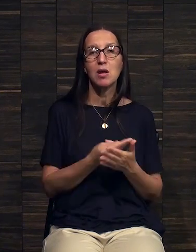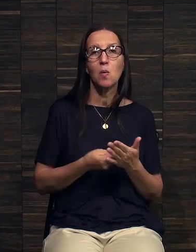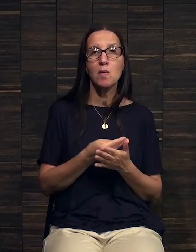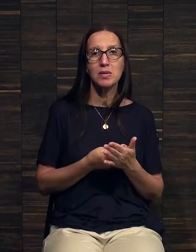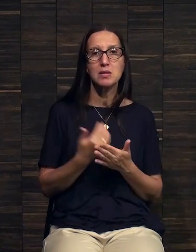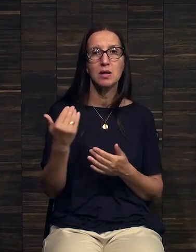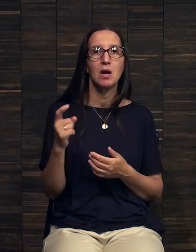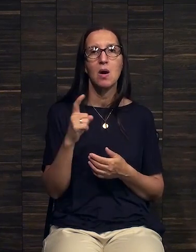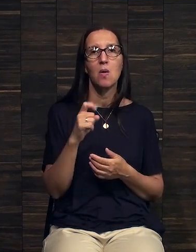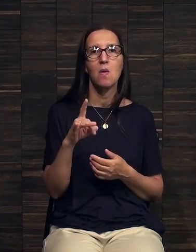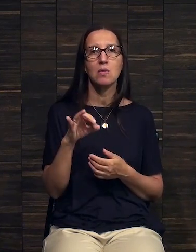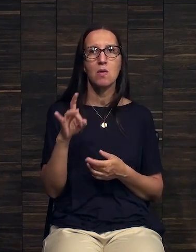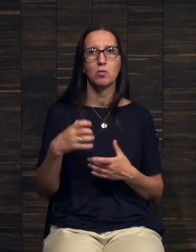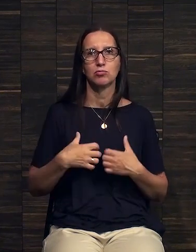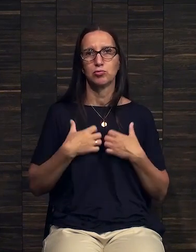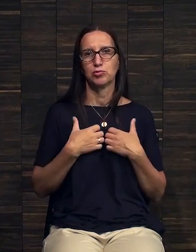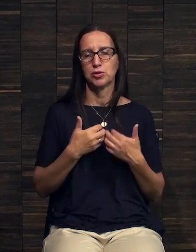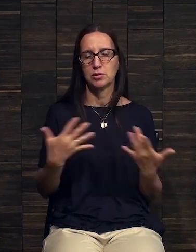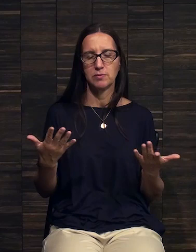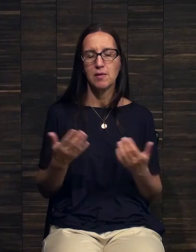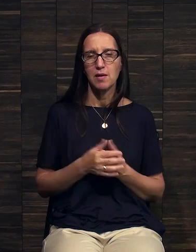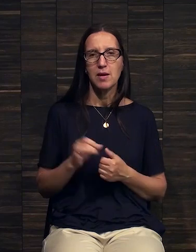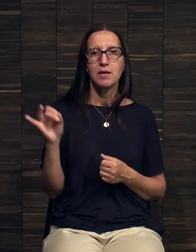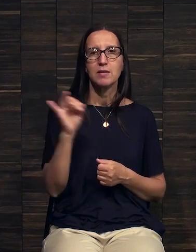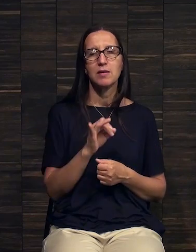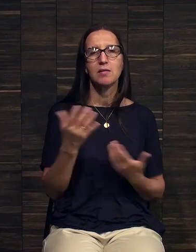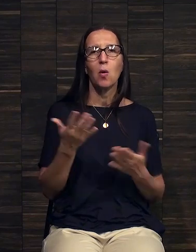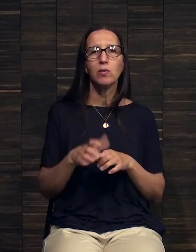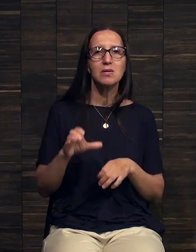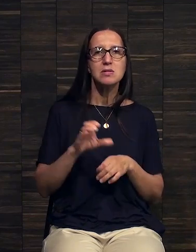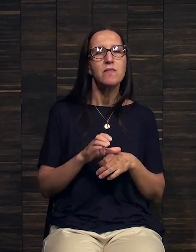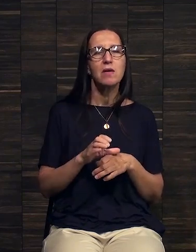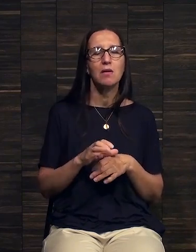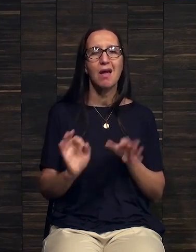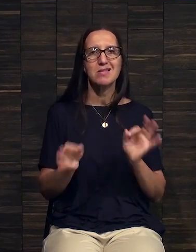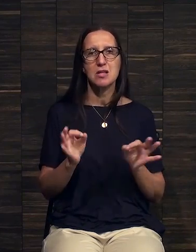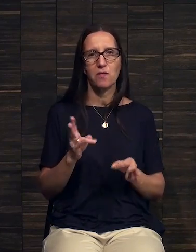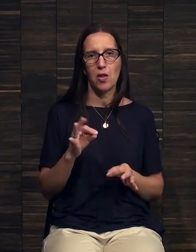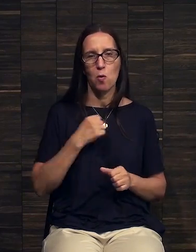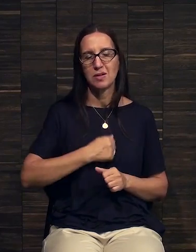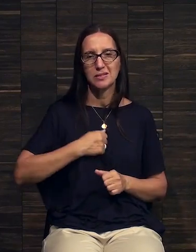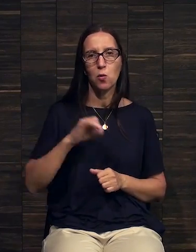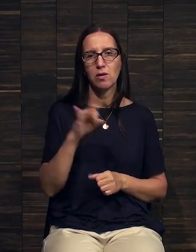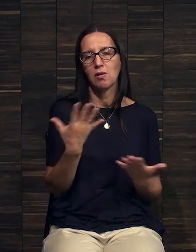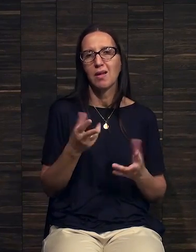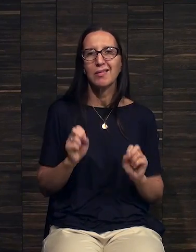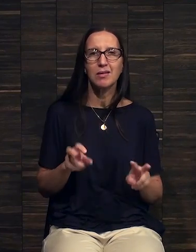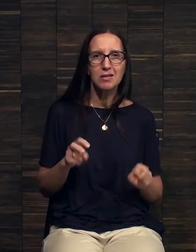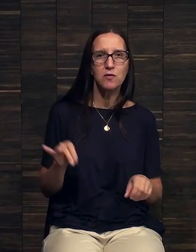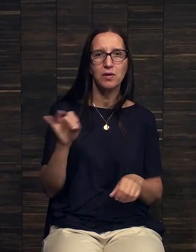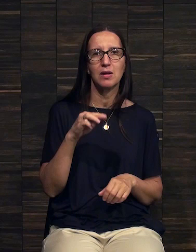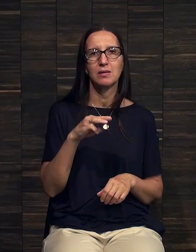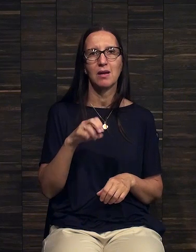love triangle, and horror comics also remain, and supernatural evil is a,